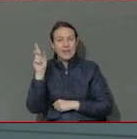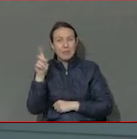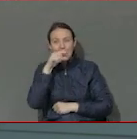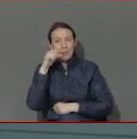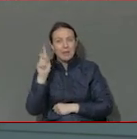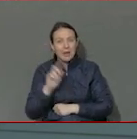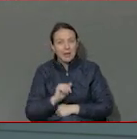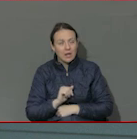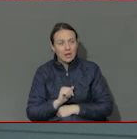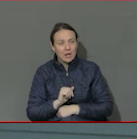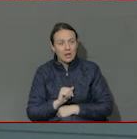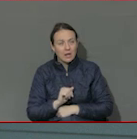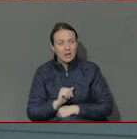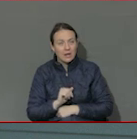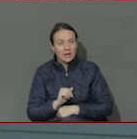Yes.